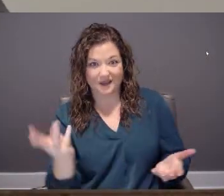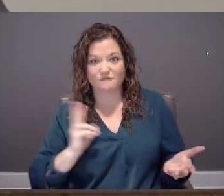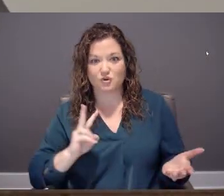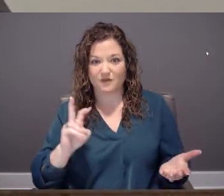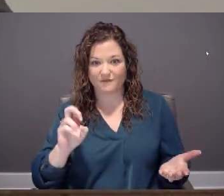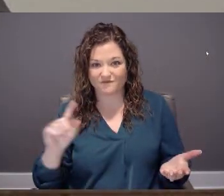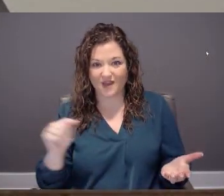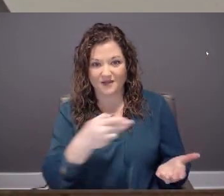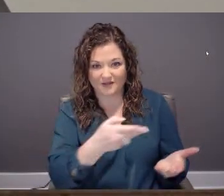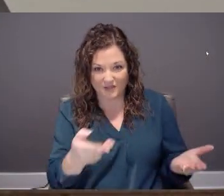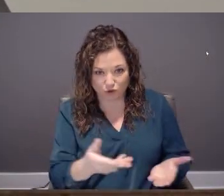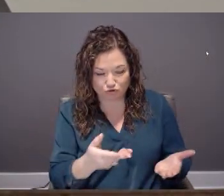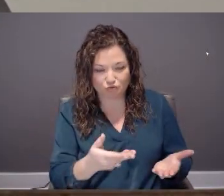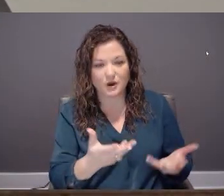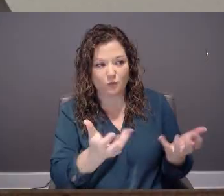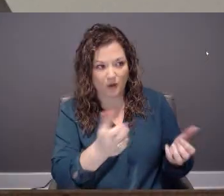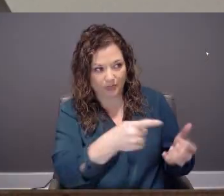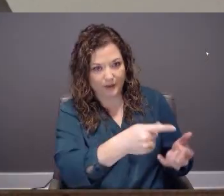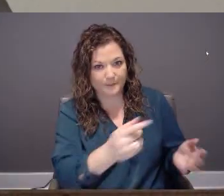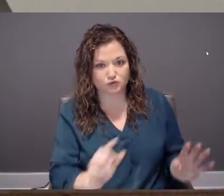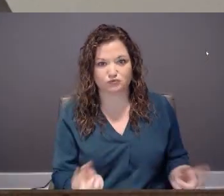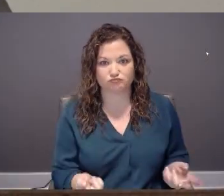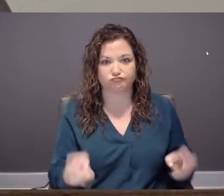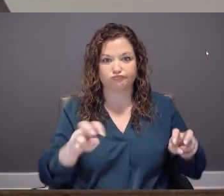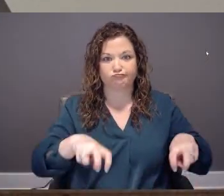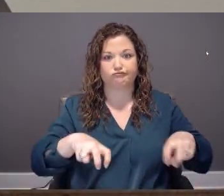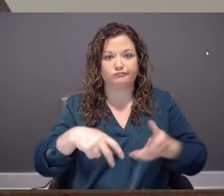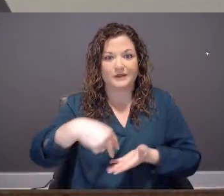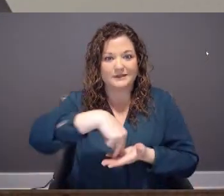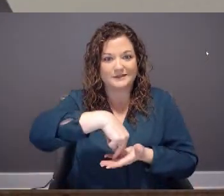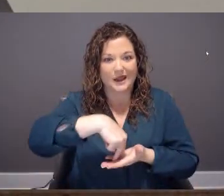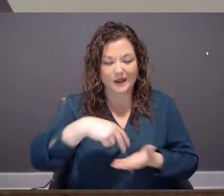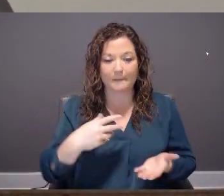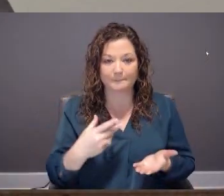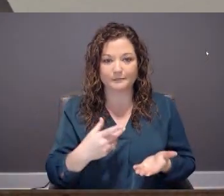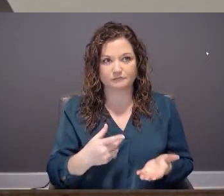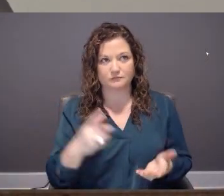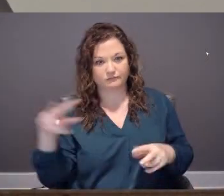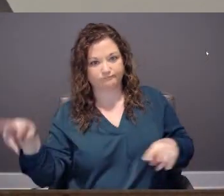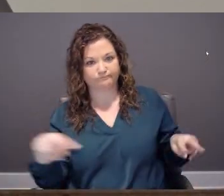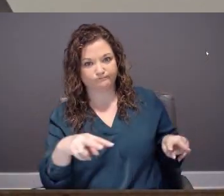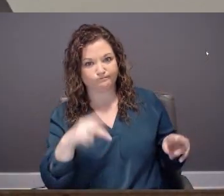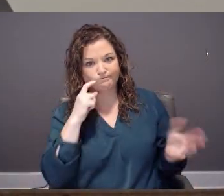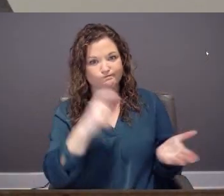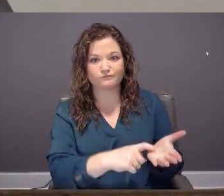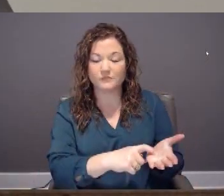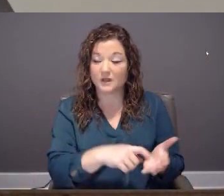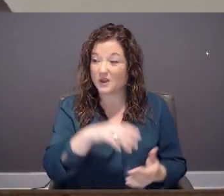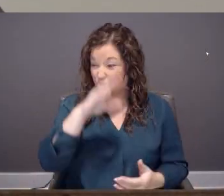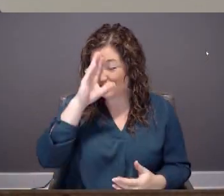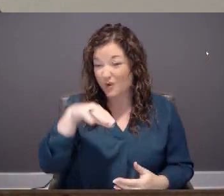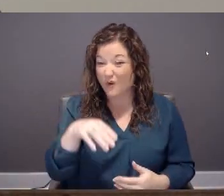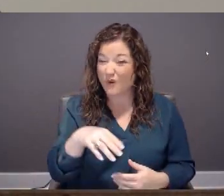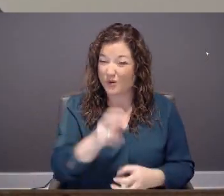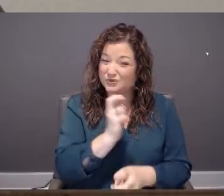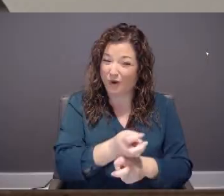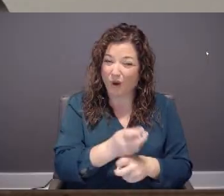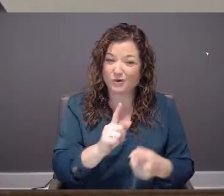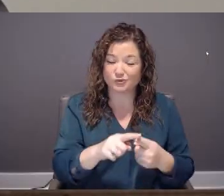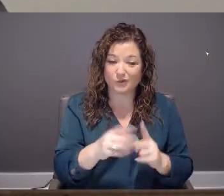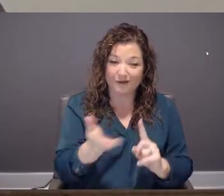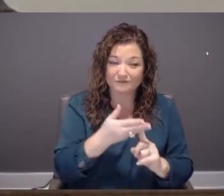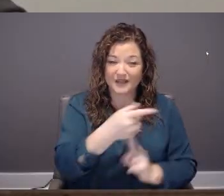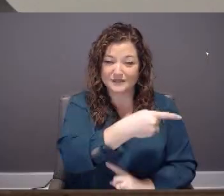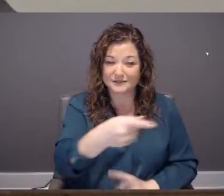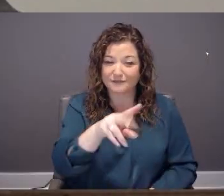as well. And it's hard to get veterans to want to get recognized. It's embedded in them